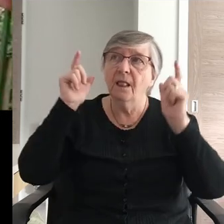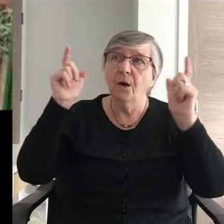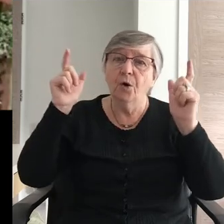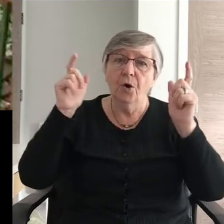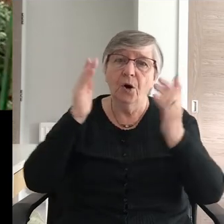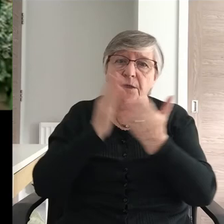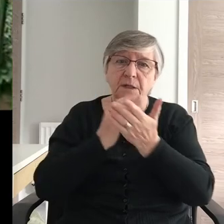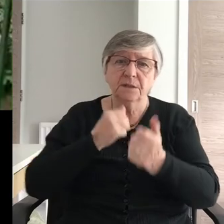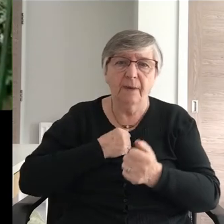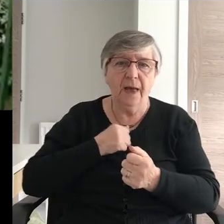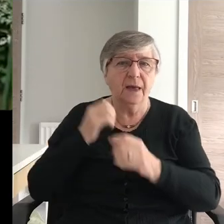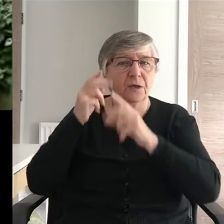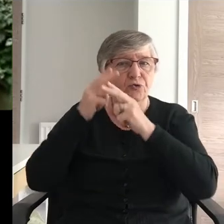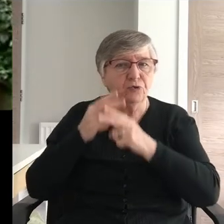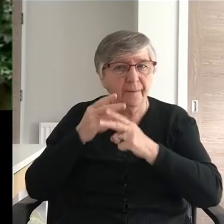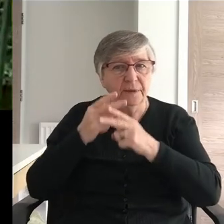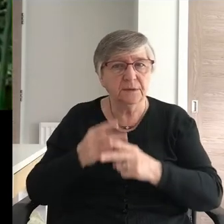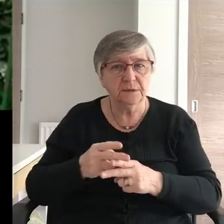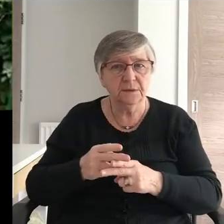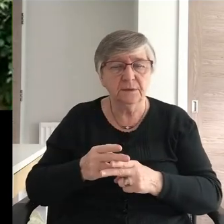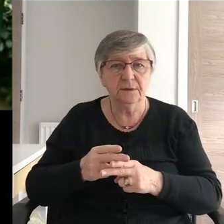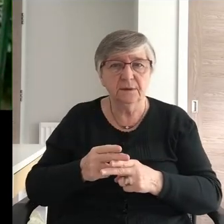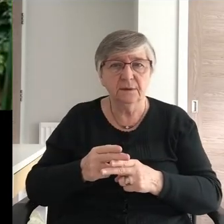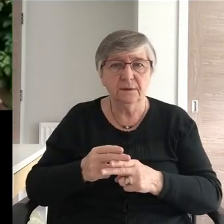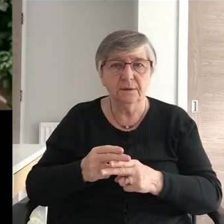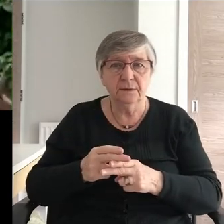The Lord is my shepherd.